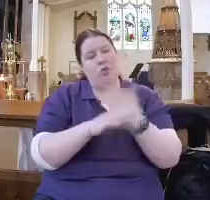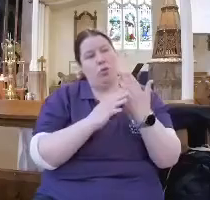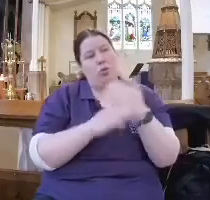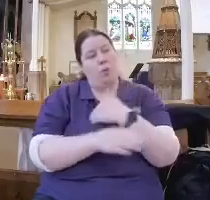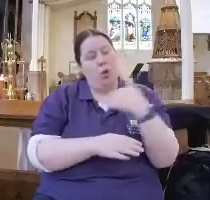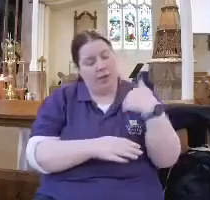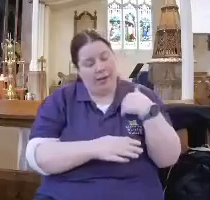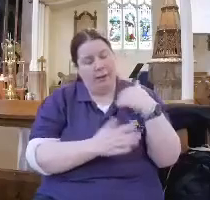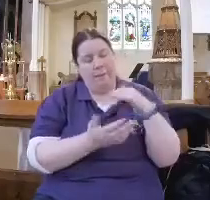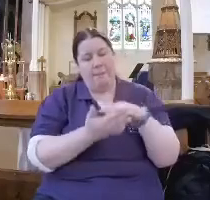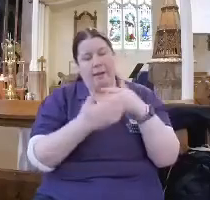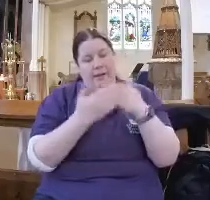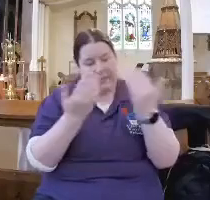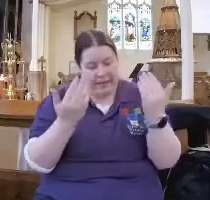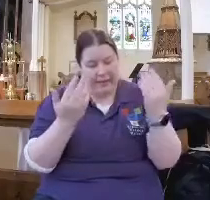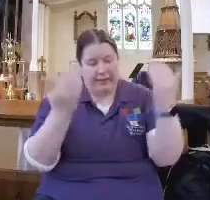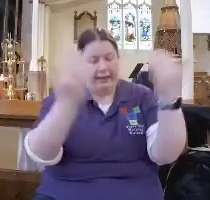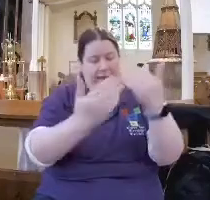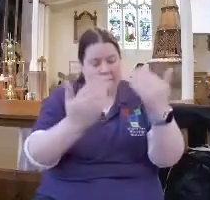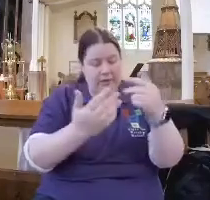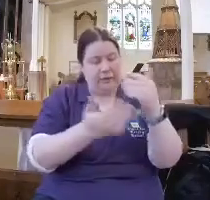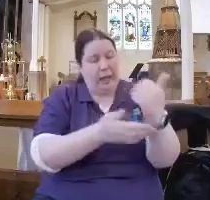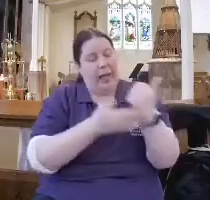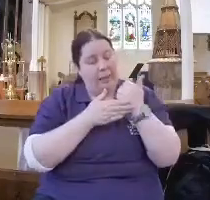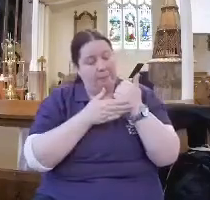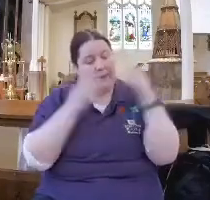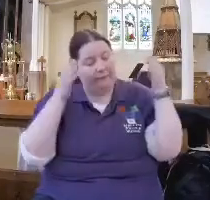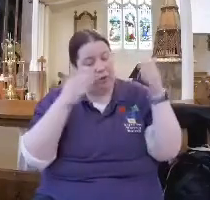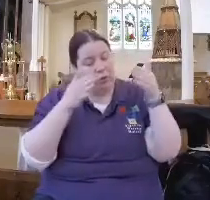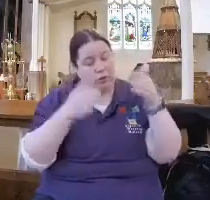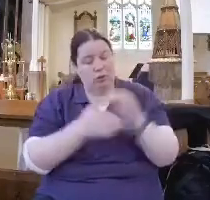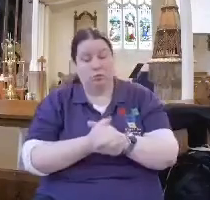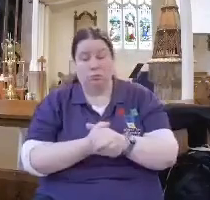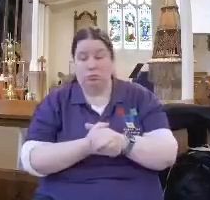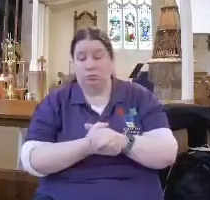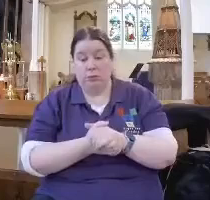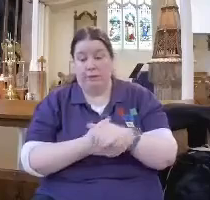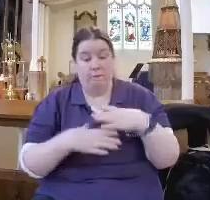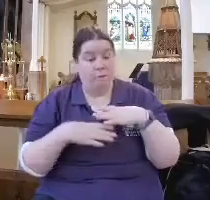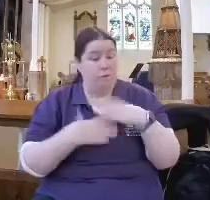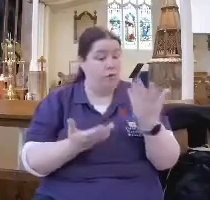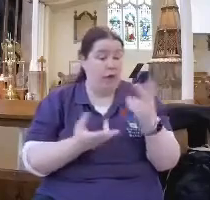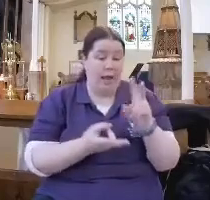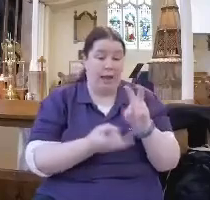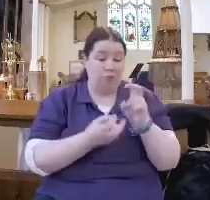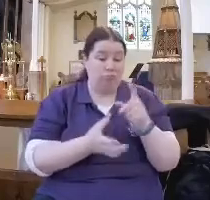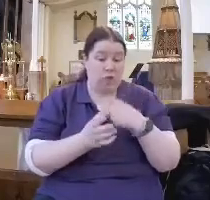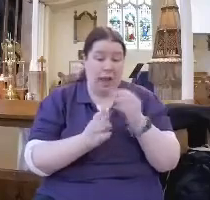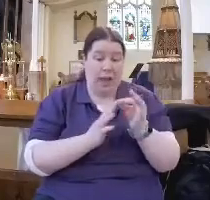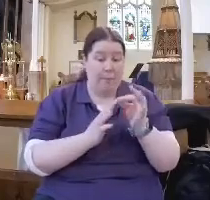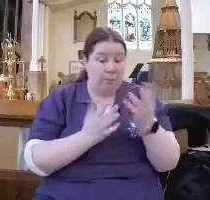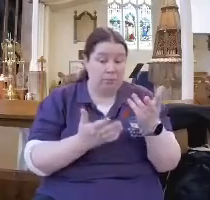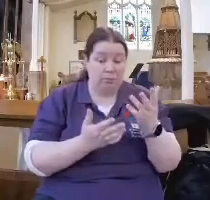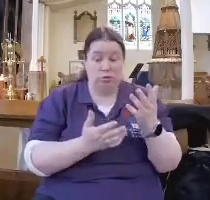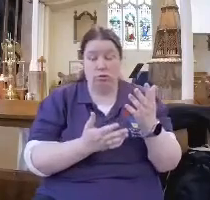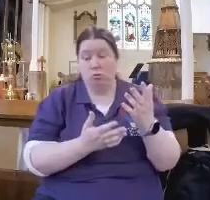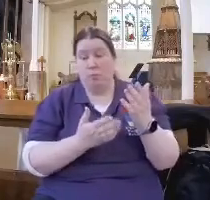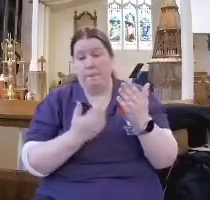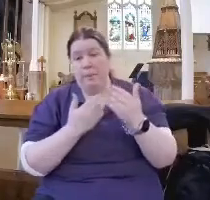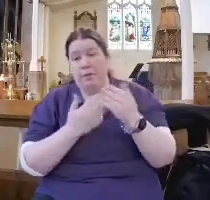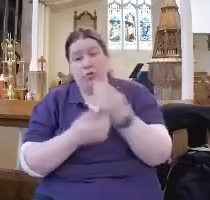Morning, midday, and evening. It's a free app. It's fantastic to listen to. For those who are more Church of England